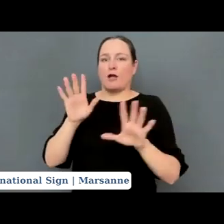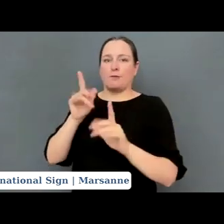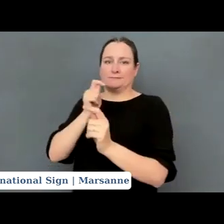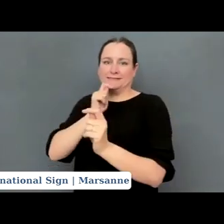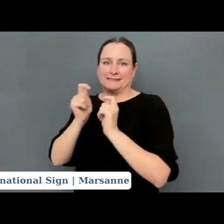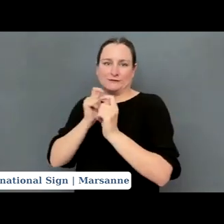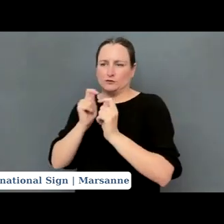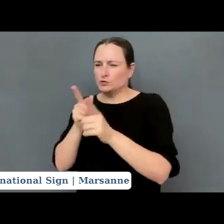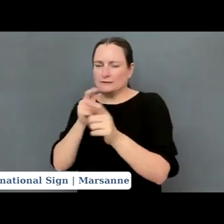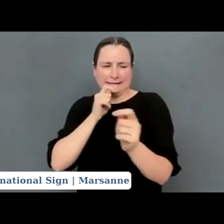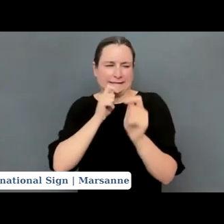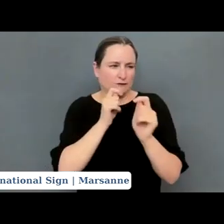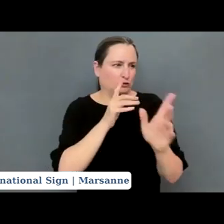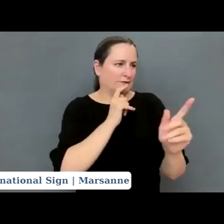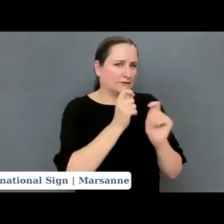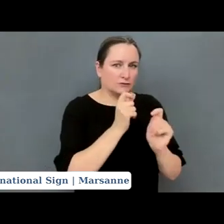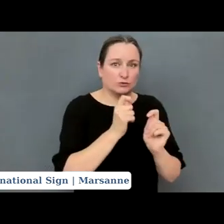in an anonymous and individual way,